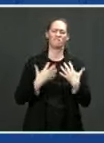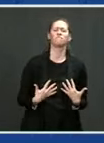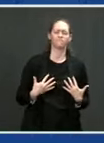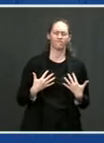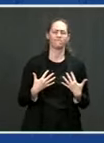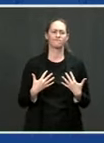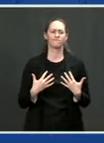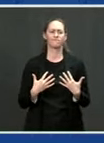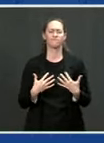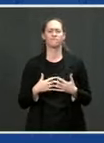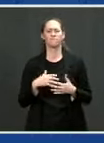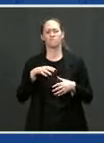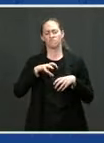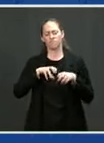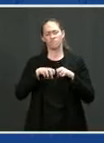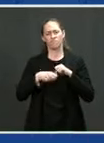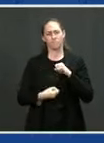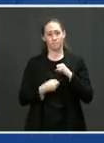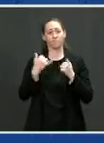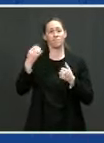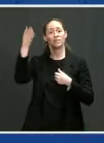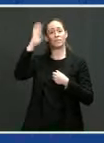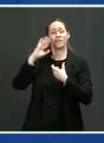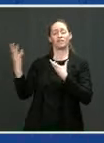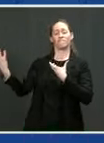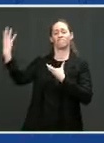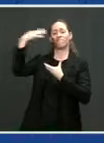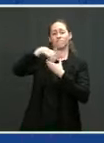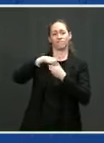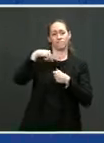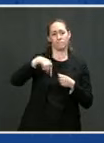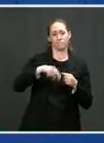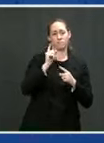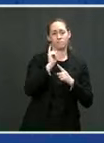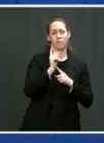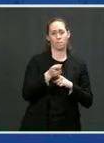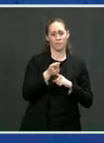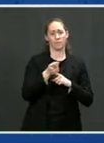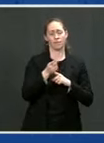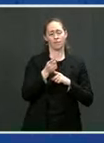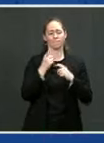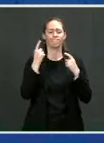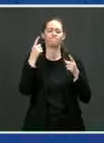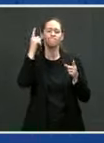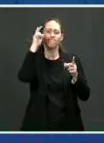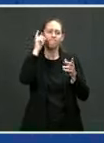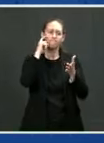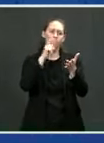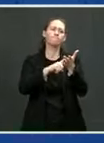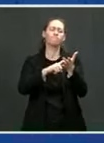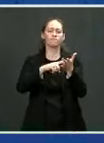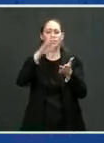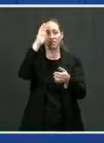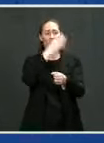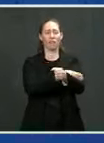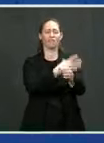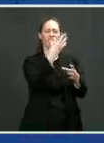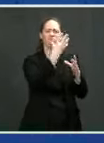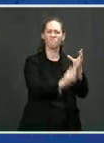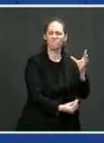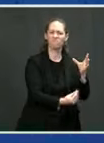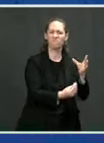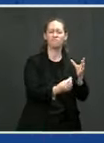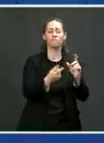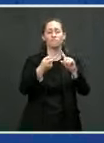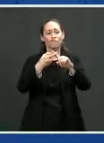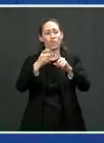Be among us in this moment, for we have lost a son, a father, a friend, and a